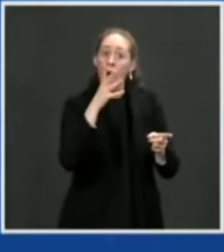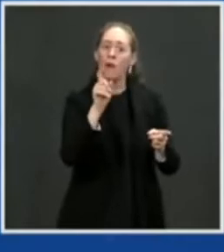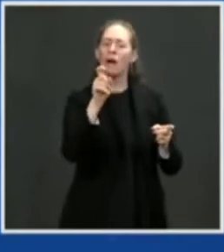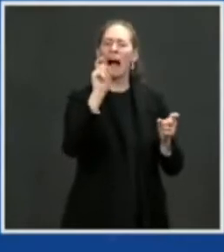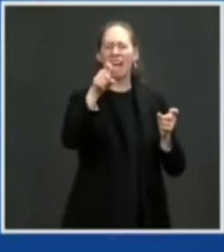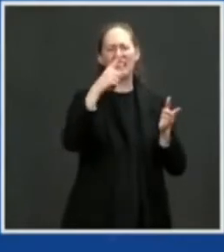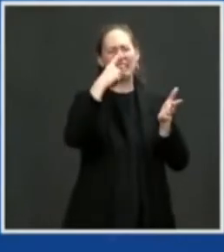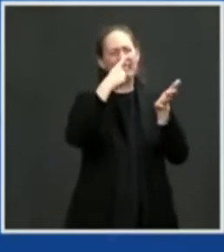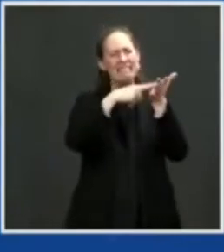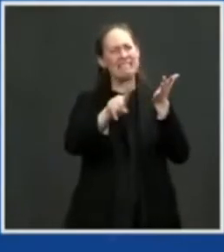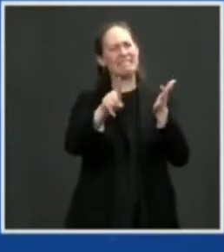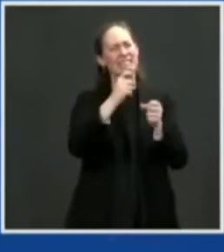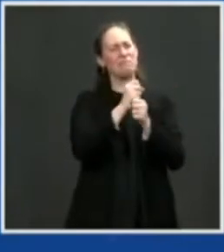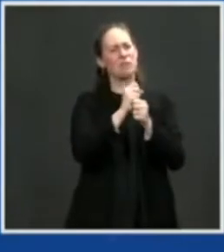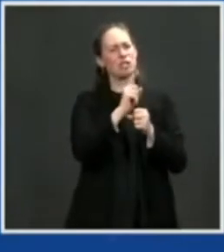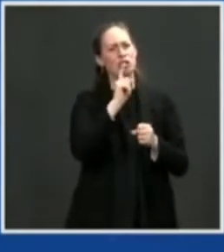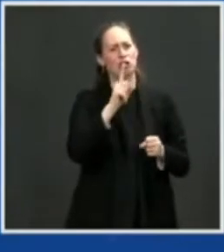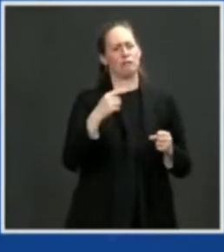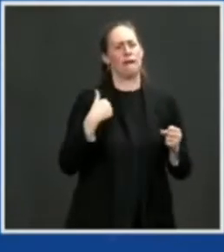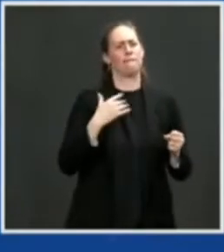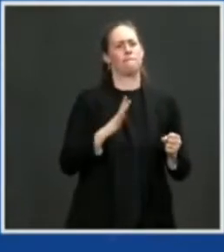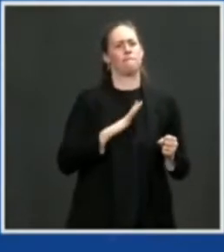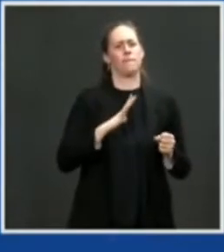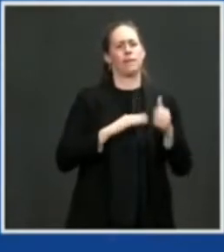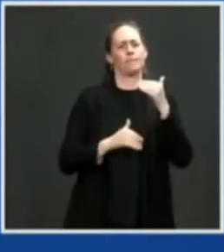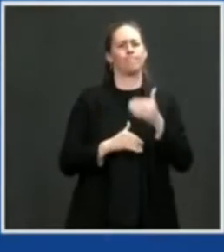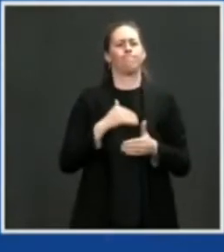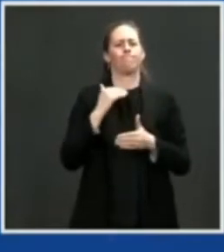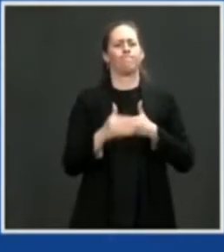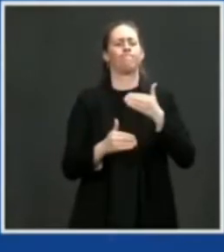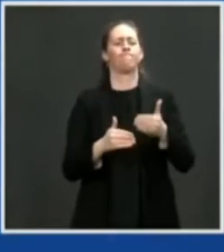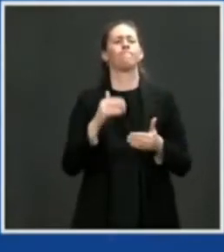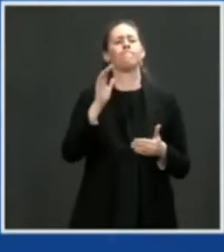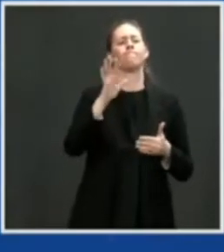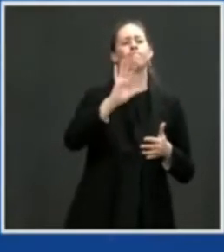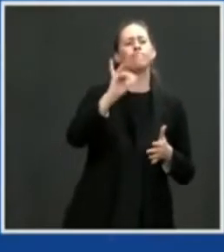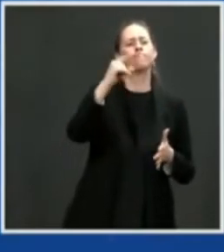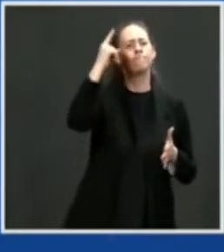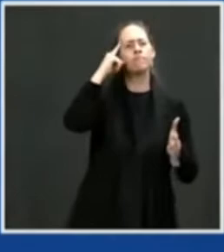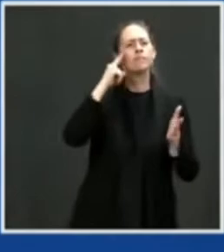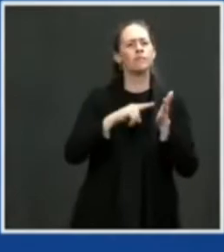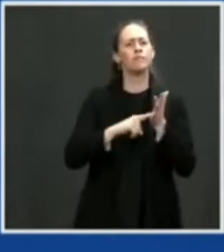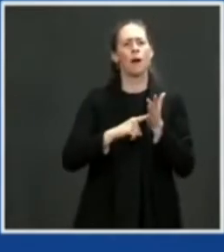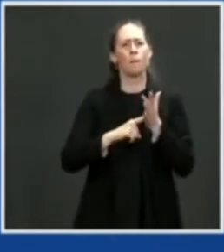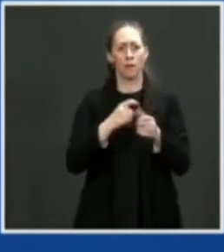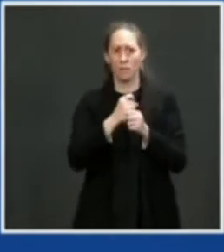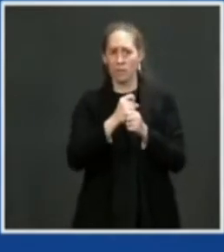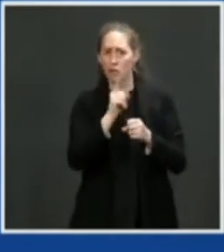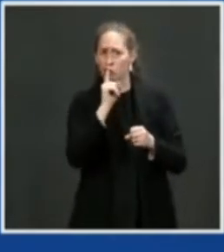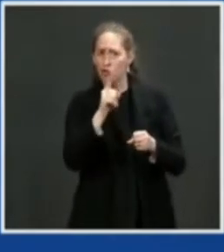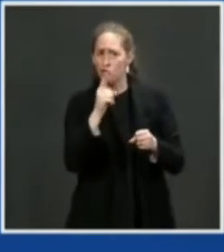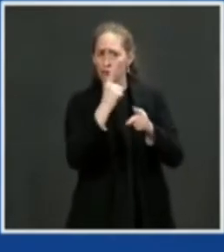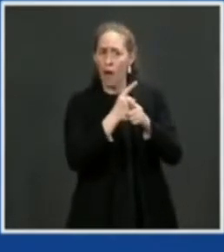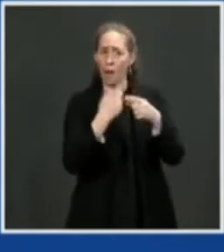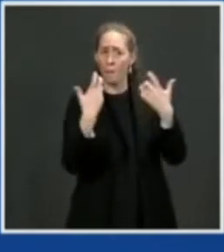know There's microphones ways to do very that, well. A little bit like I've determining only whether been or doing not this you got 120 the years. right code for your credit card. You